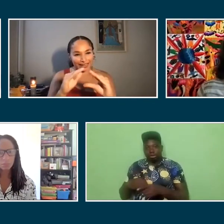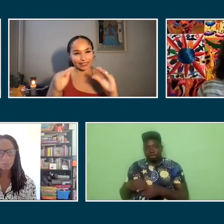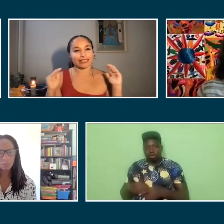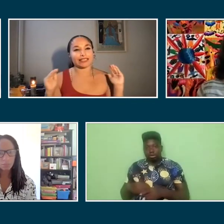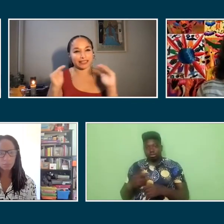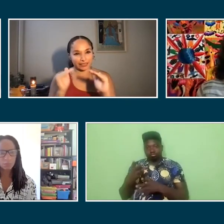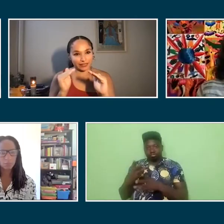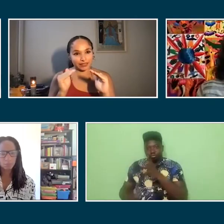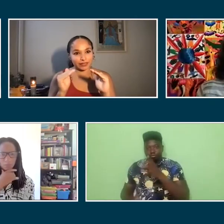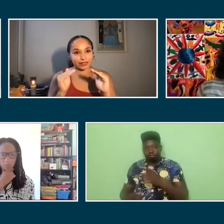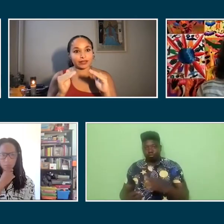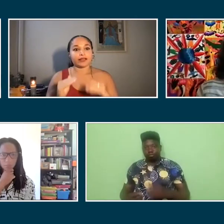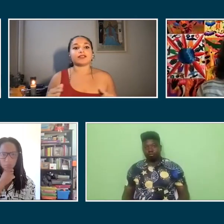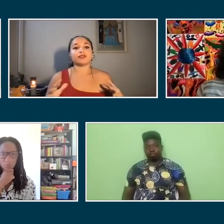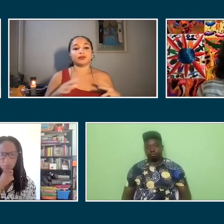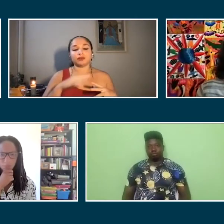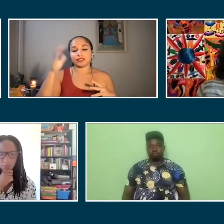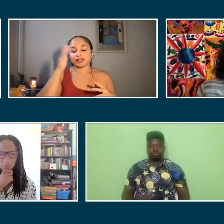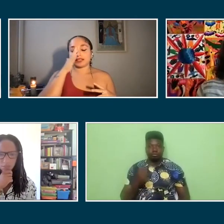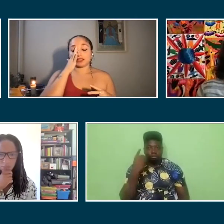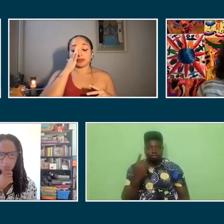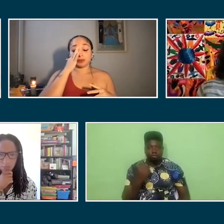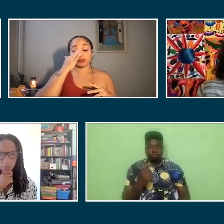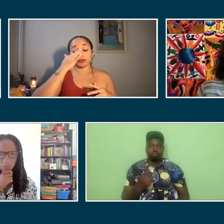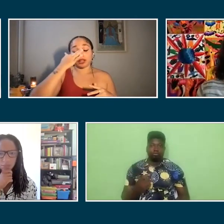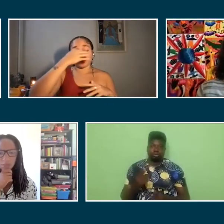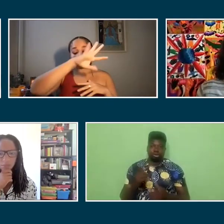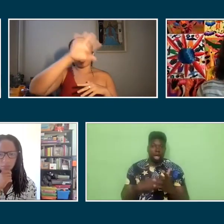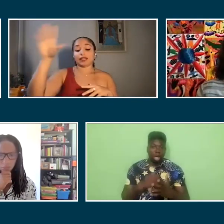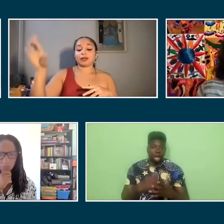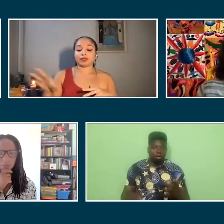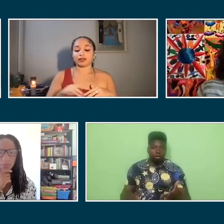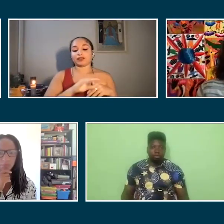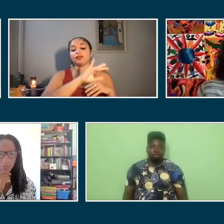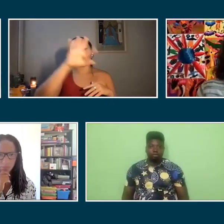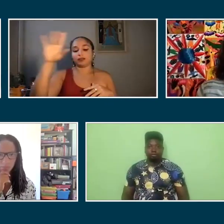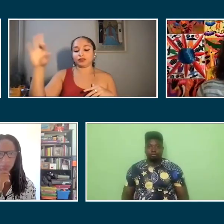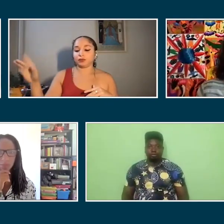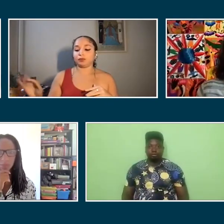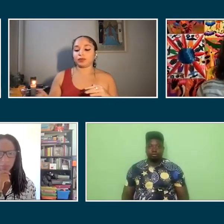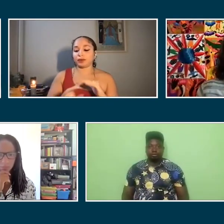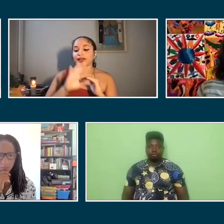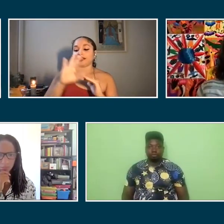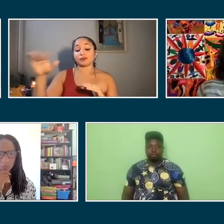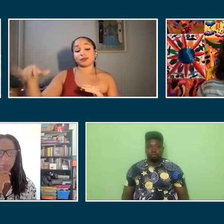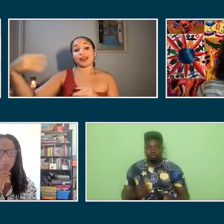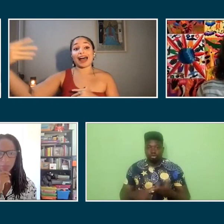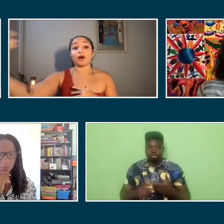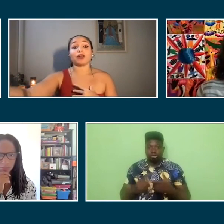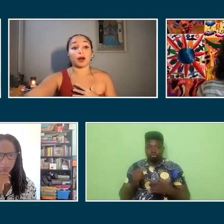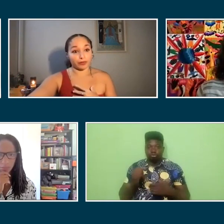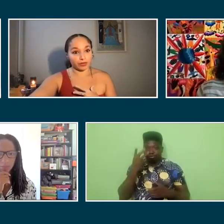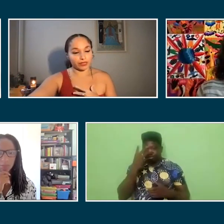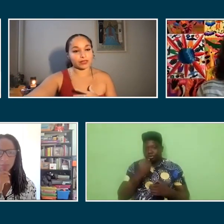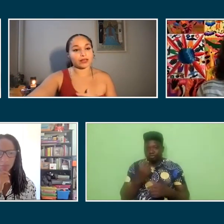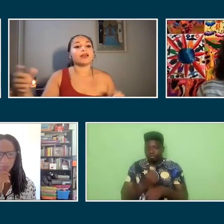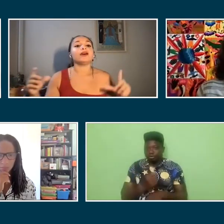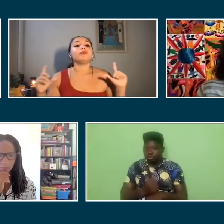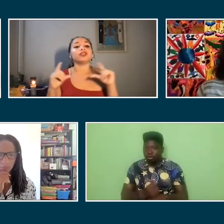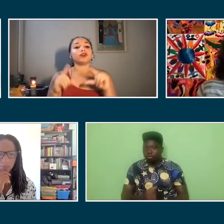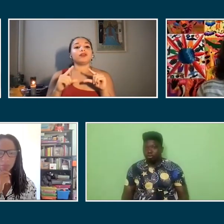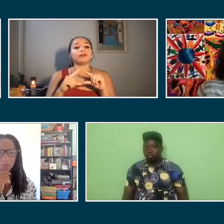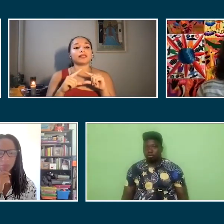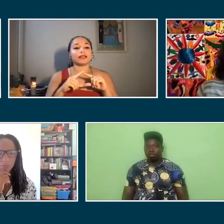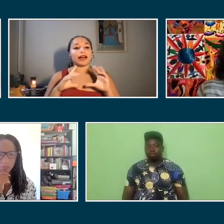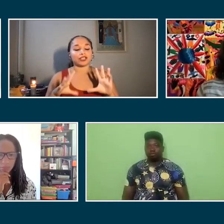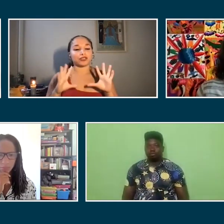cancel culture exactly is. So Leticia did a beautiful job of like naming the mechanisms of how it